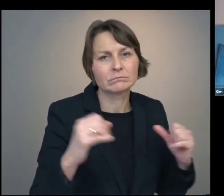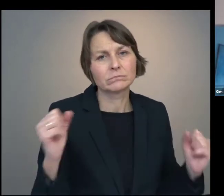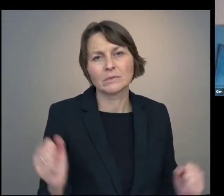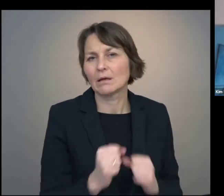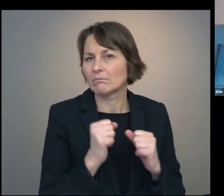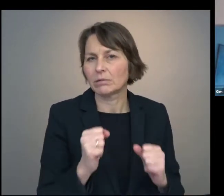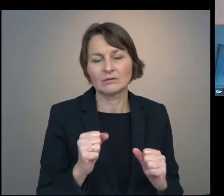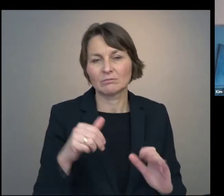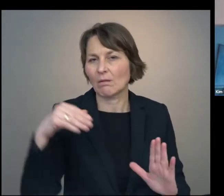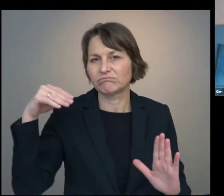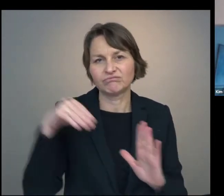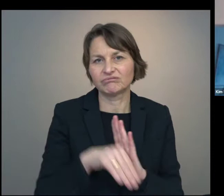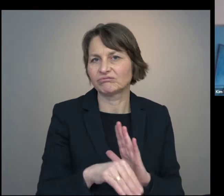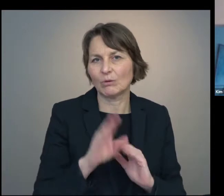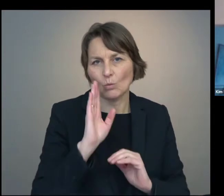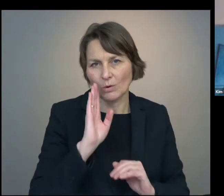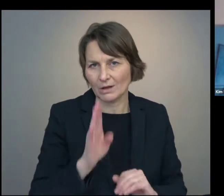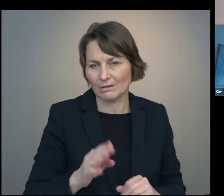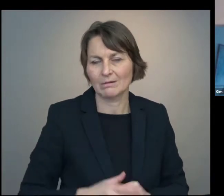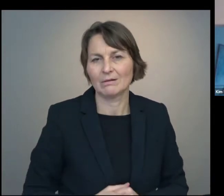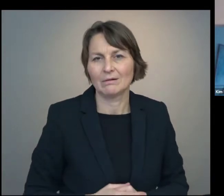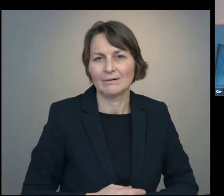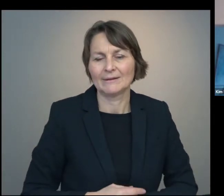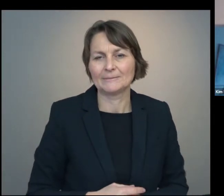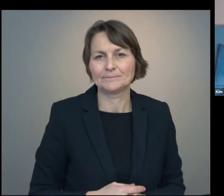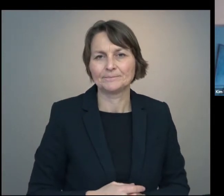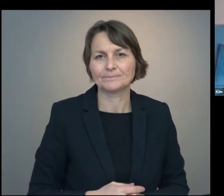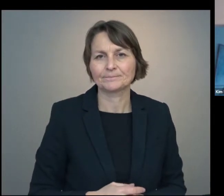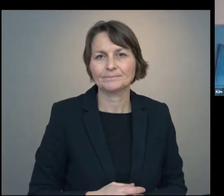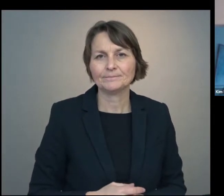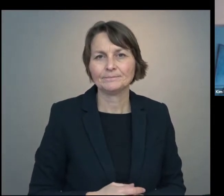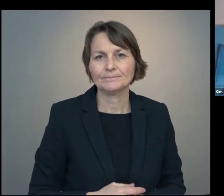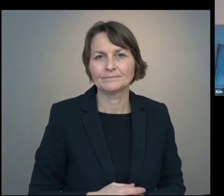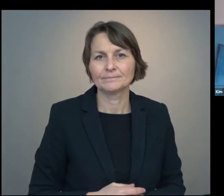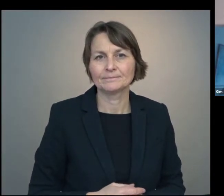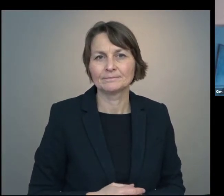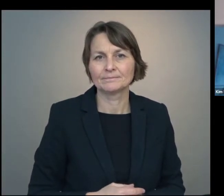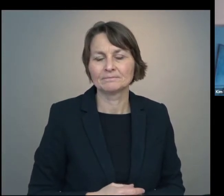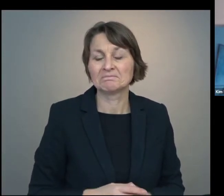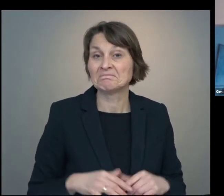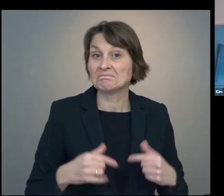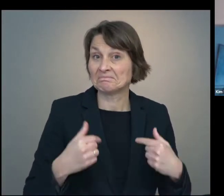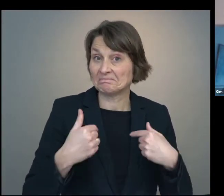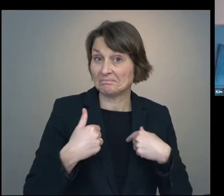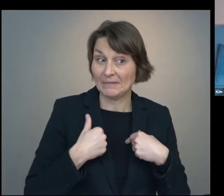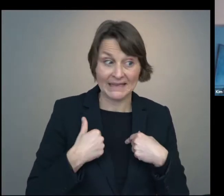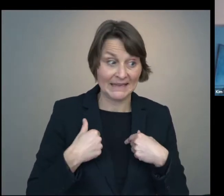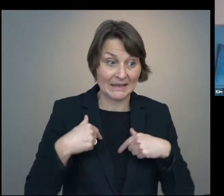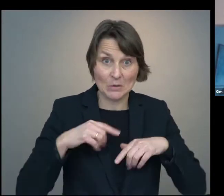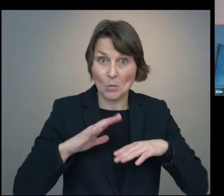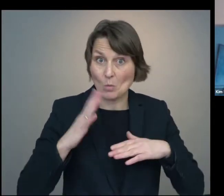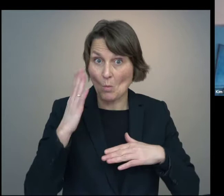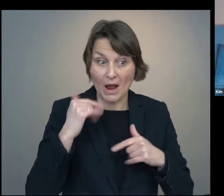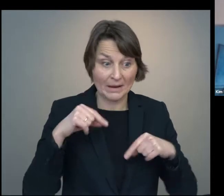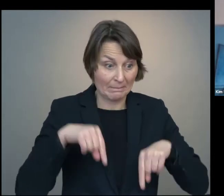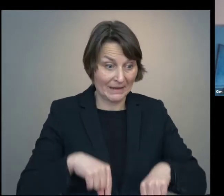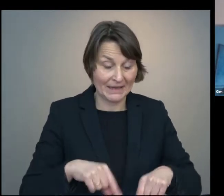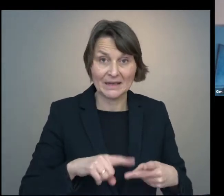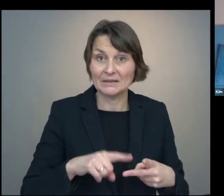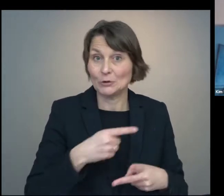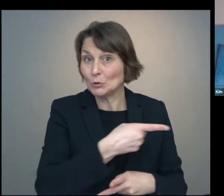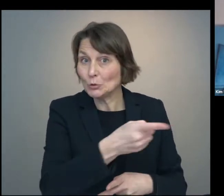long run. And the reason that I'm in this, the reason that we are in